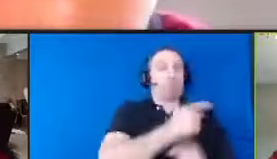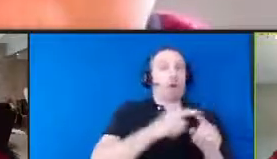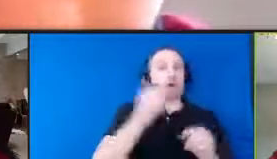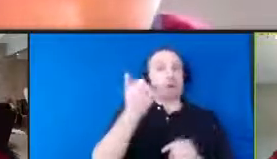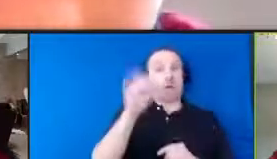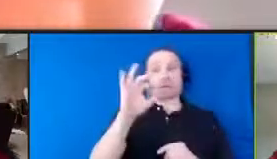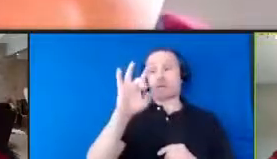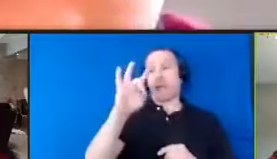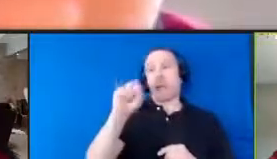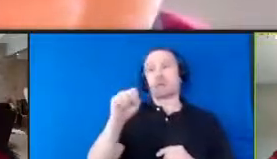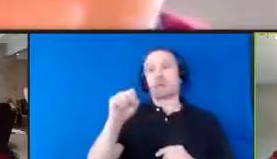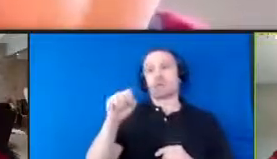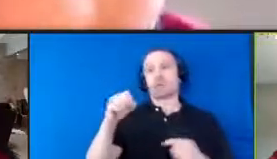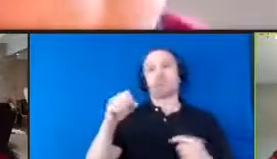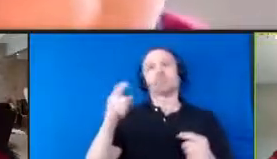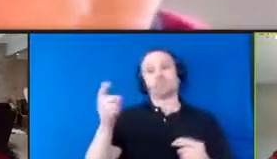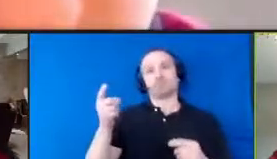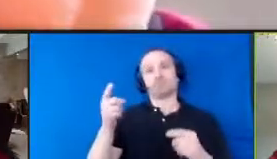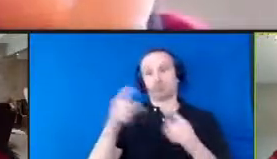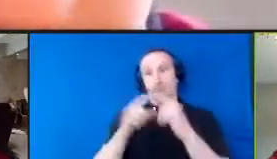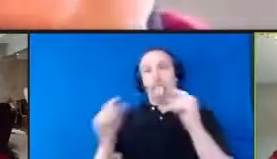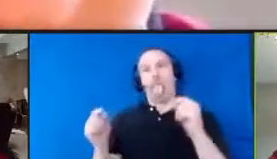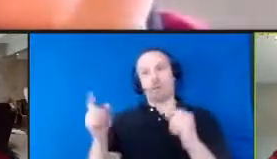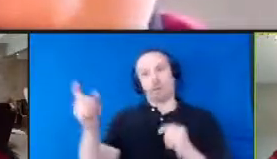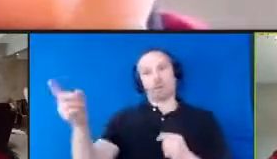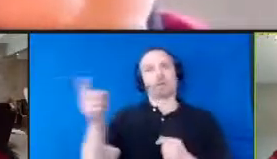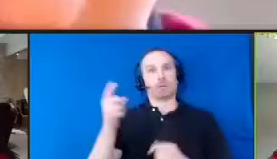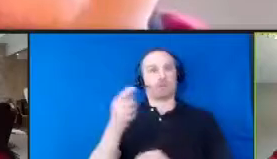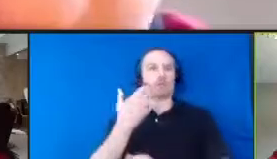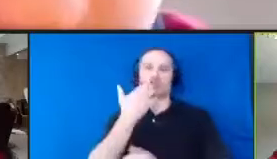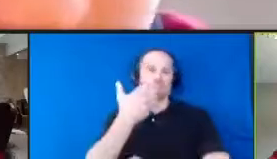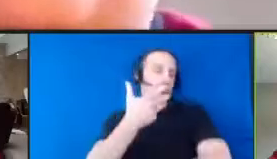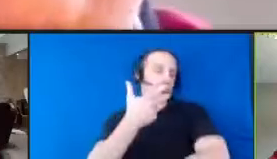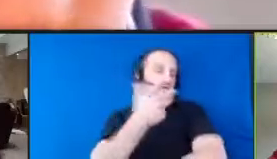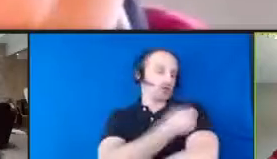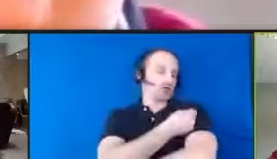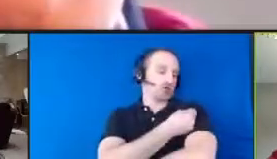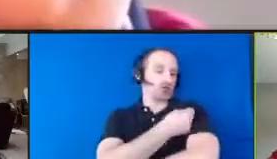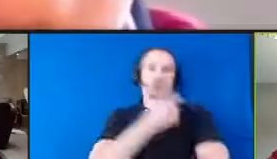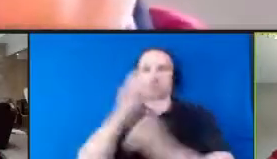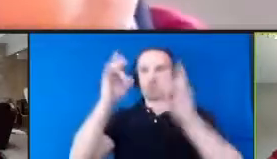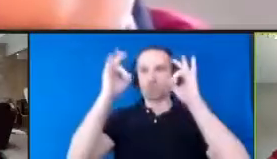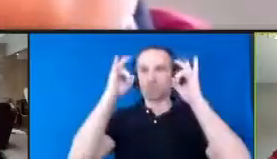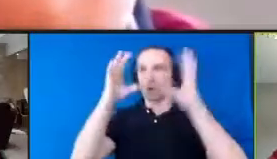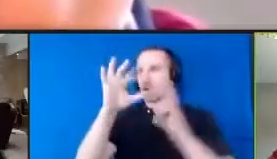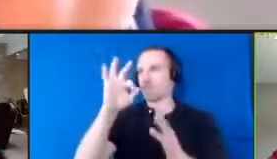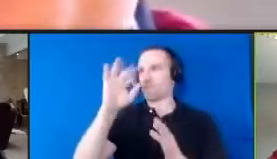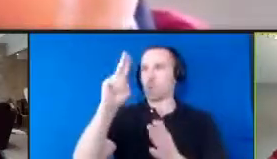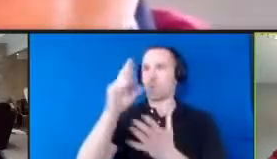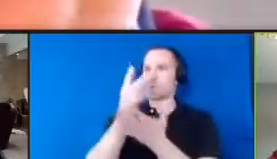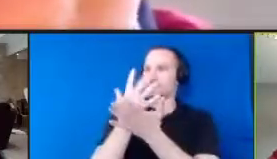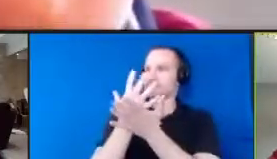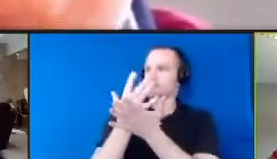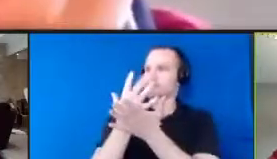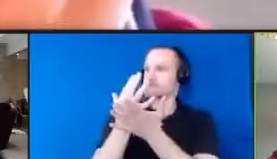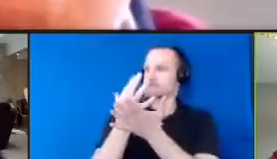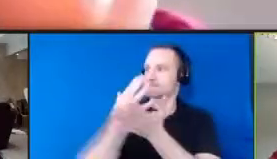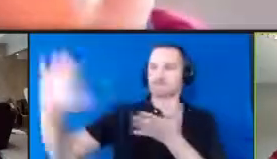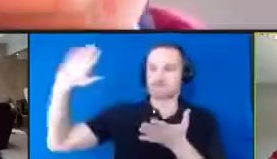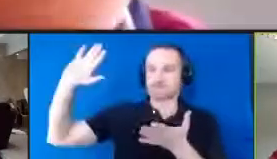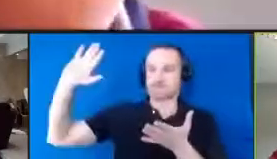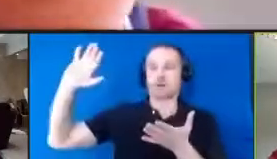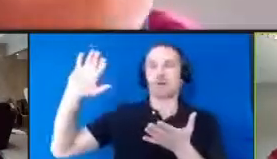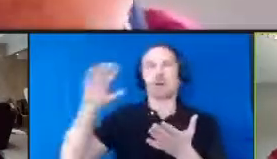all kids up to 6th grade, and they essentially got rid of flu in the country because it's our little loved ones who are the culprits for spreading it and bringing